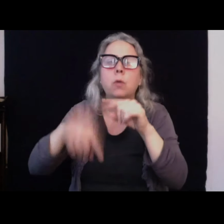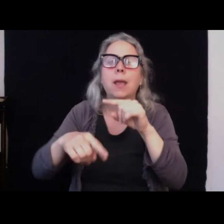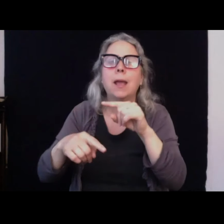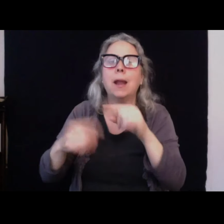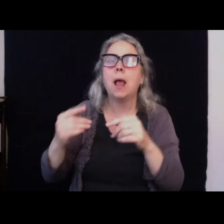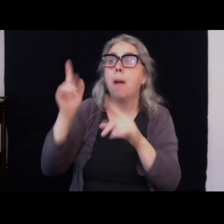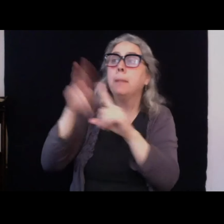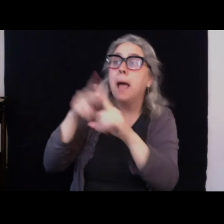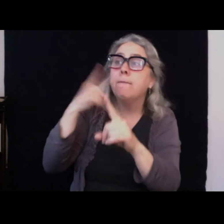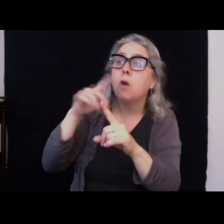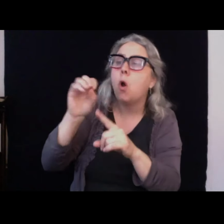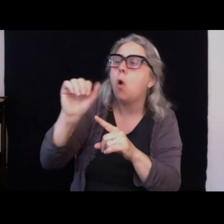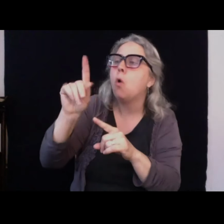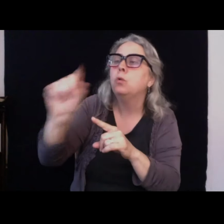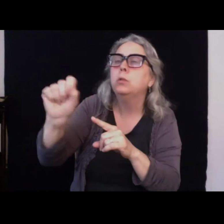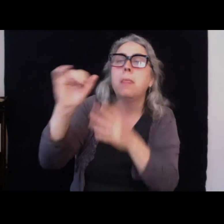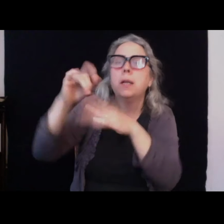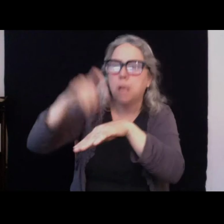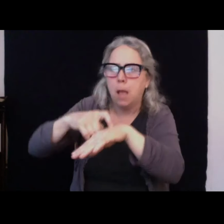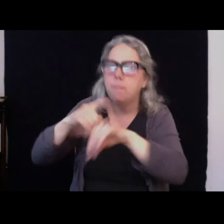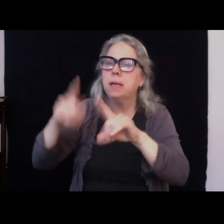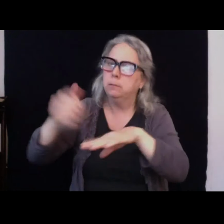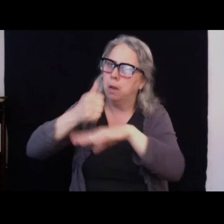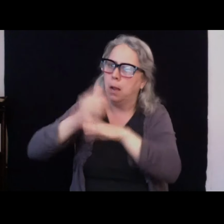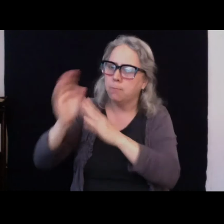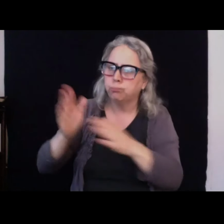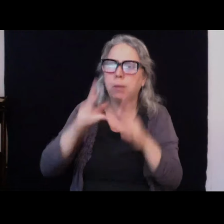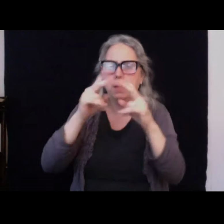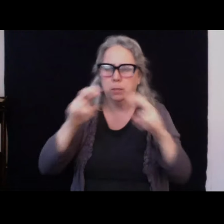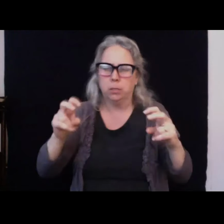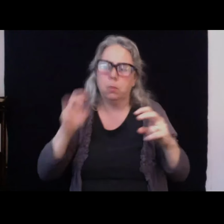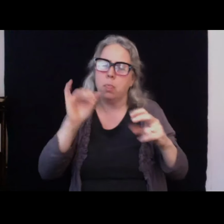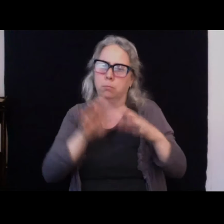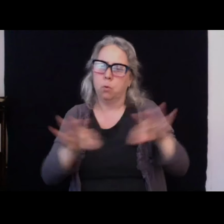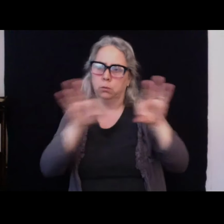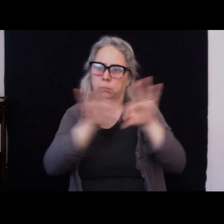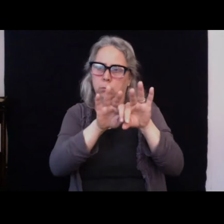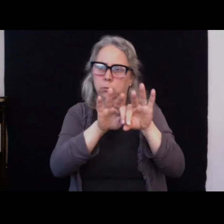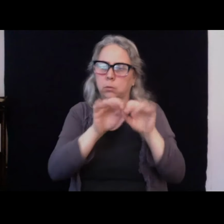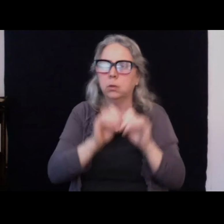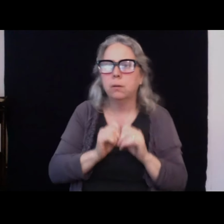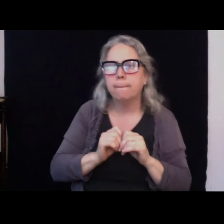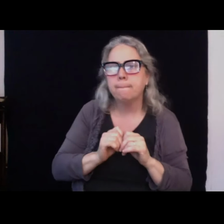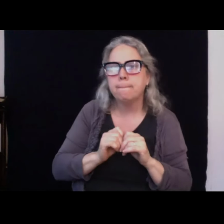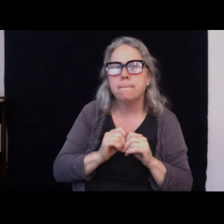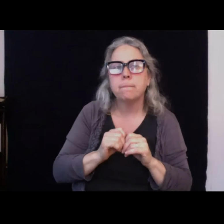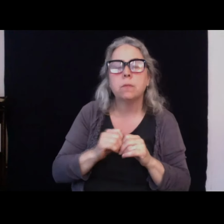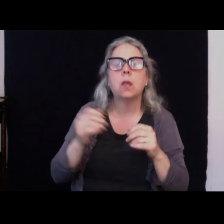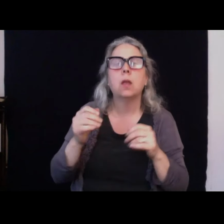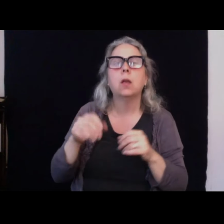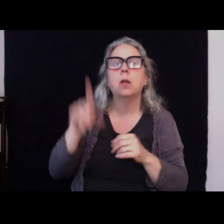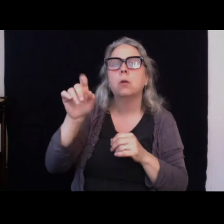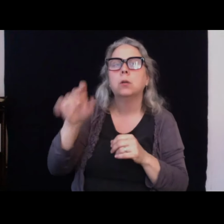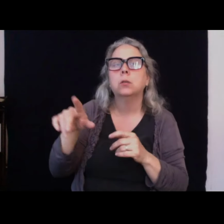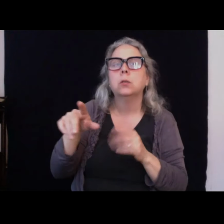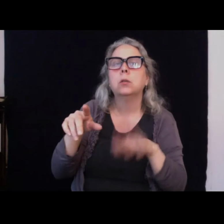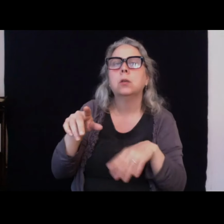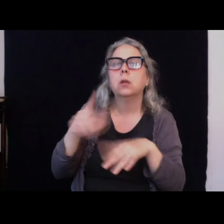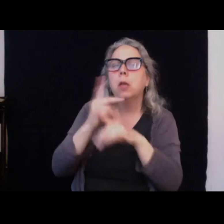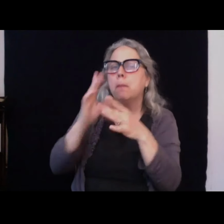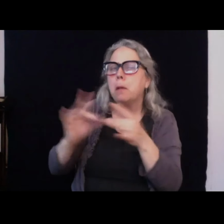time, but certainly getting things in order, like the assessments, would be important. Okay, question 2. You keep